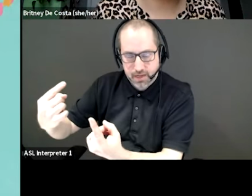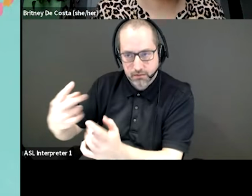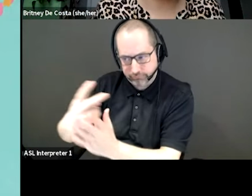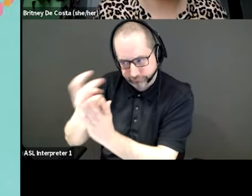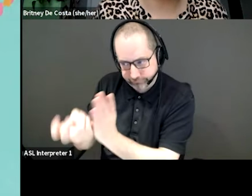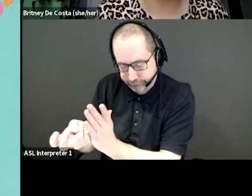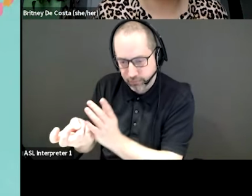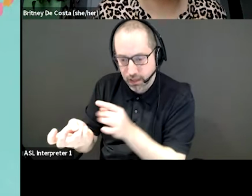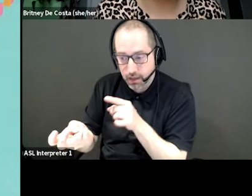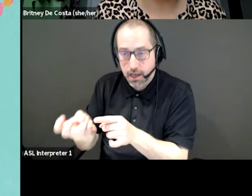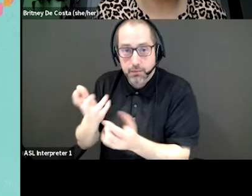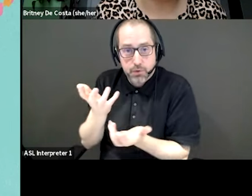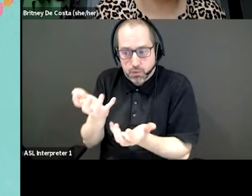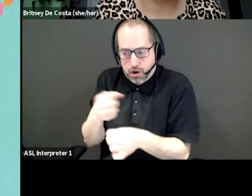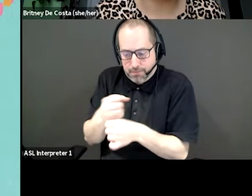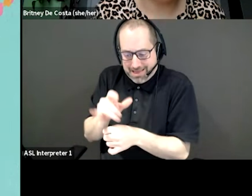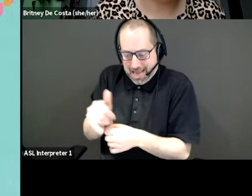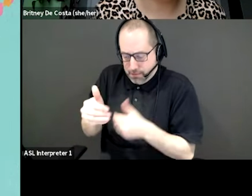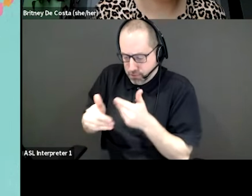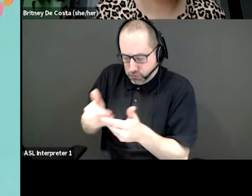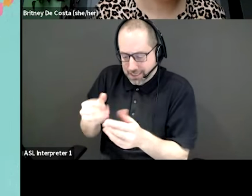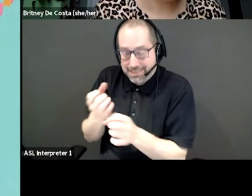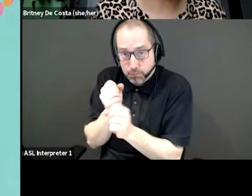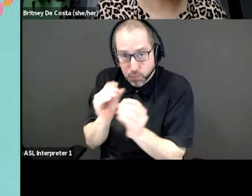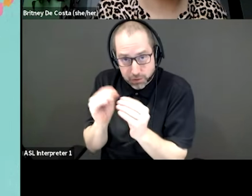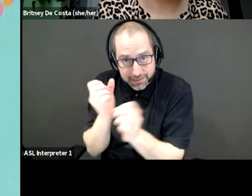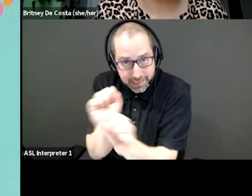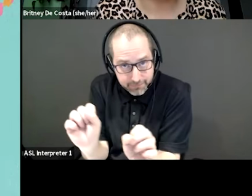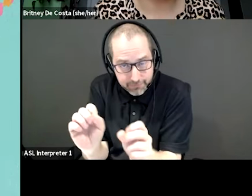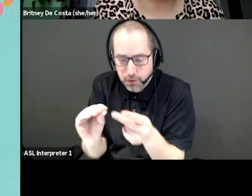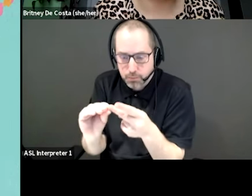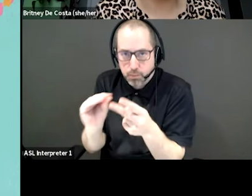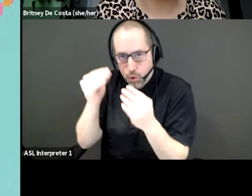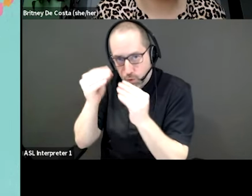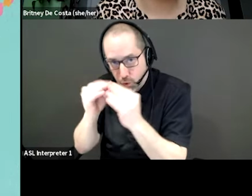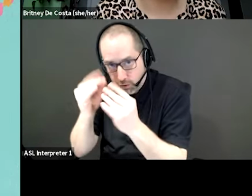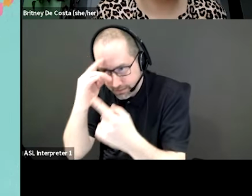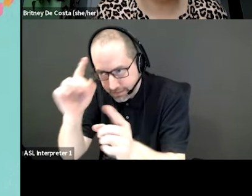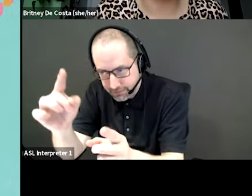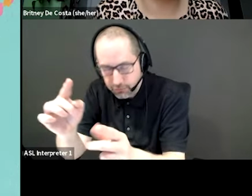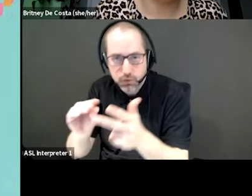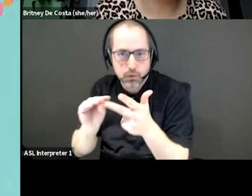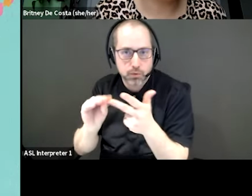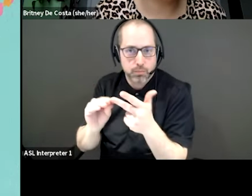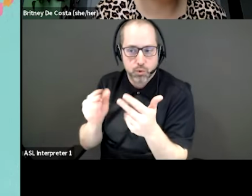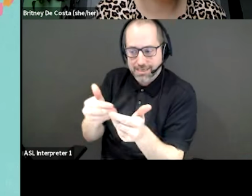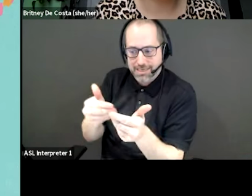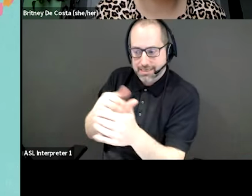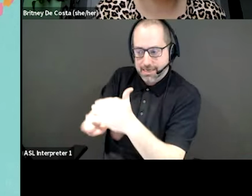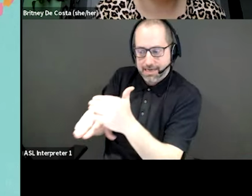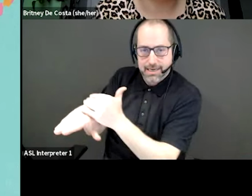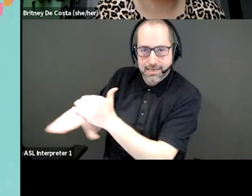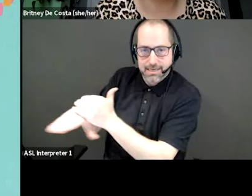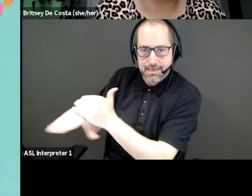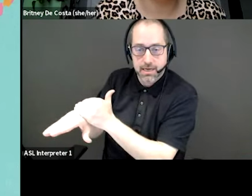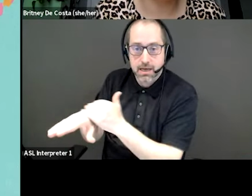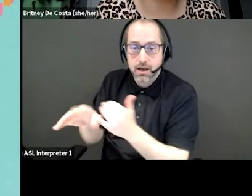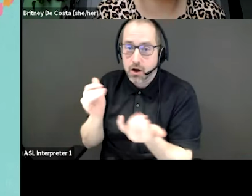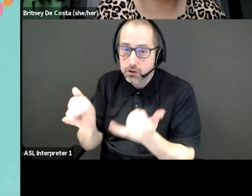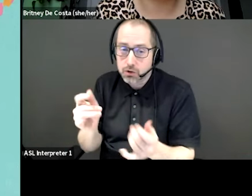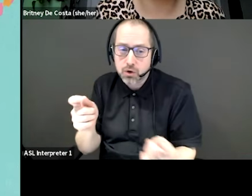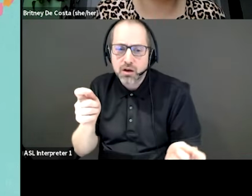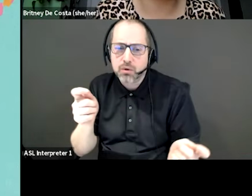make those processes safer and more effective and more accessible. We also want there to be a shift away from